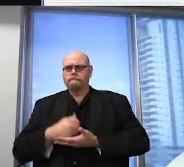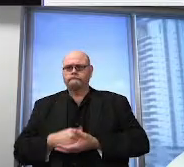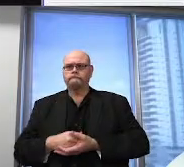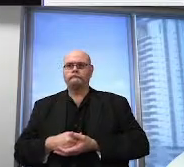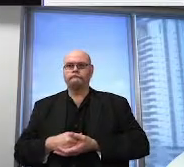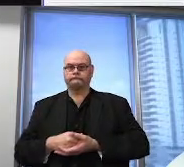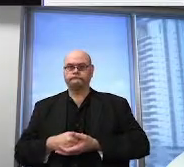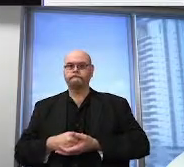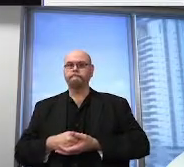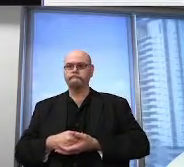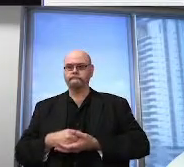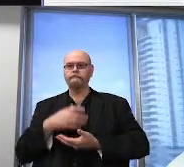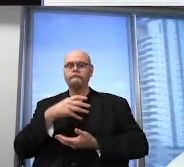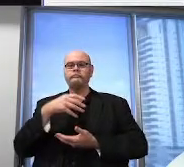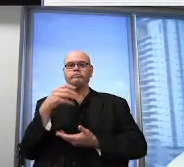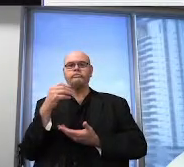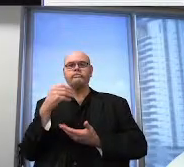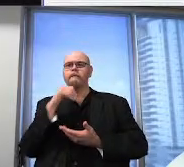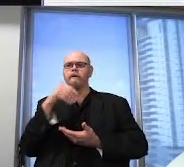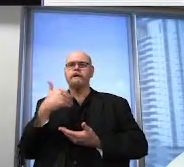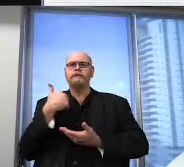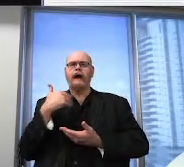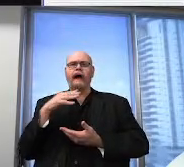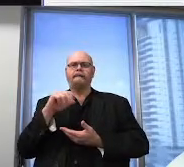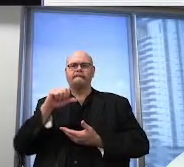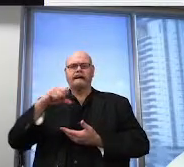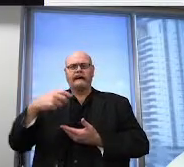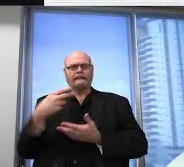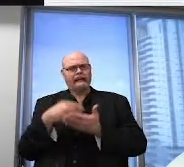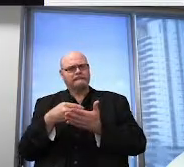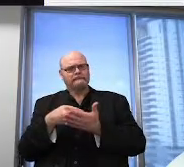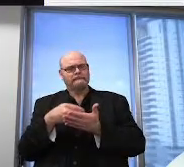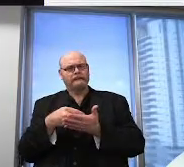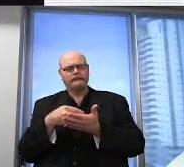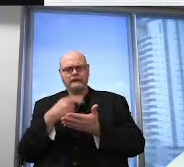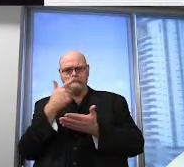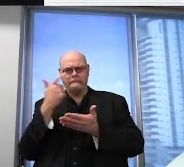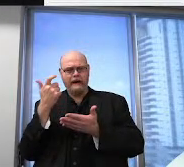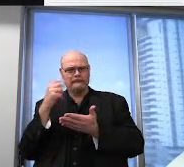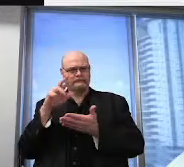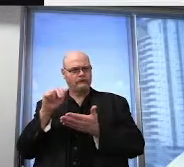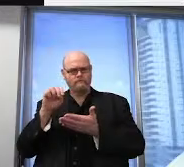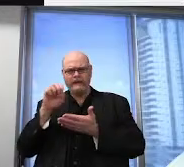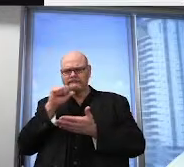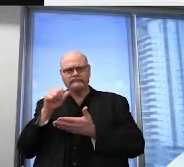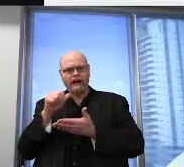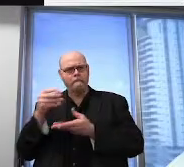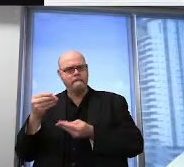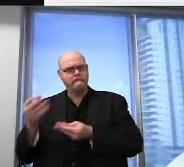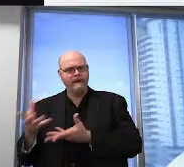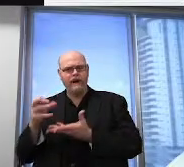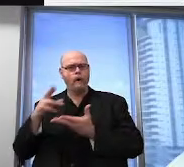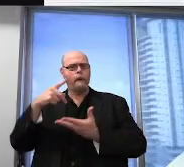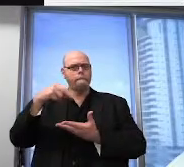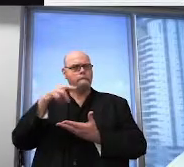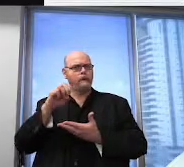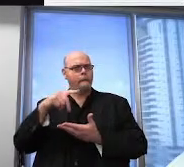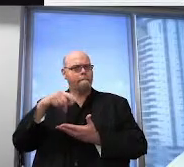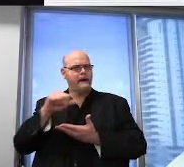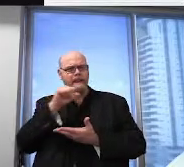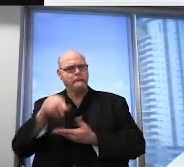them. You don't have the cash funding because the rates don't provide it, or because the rates provided it but PREPA didn't provide